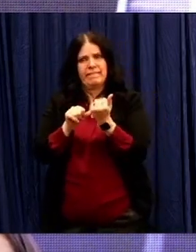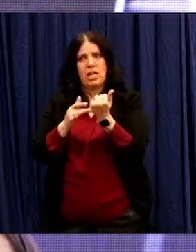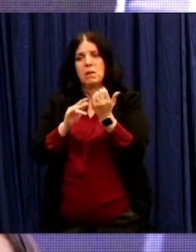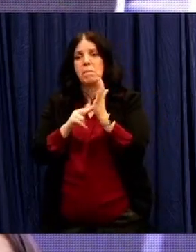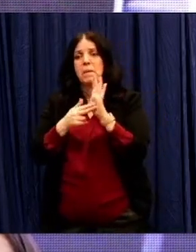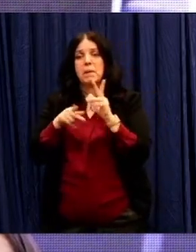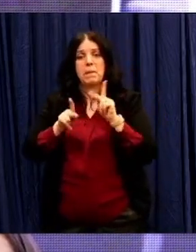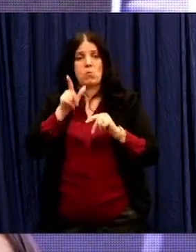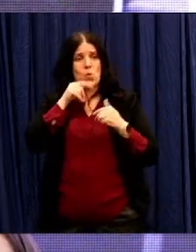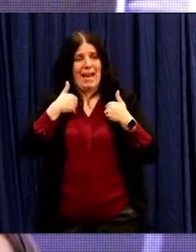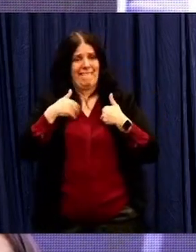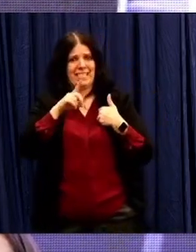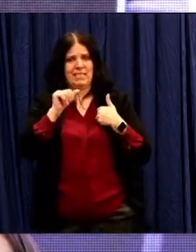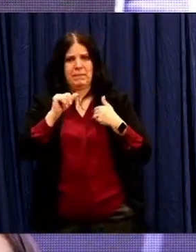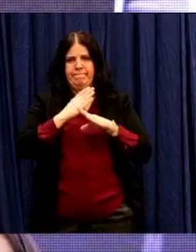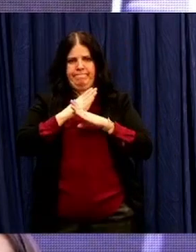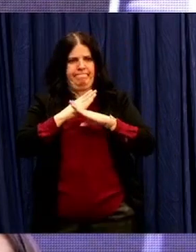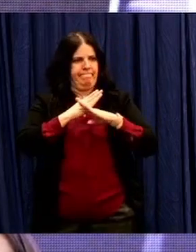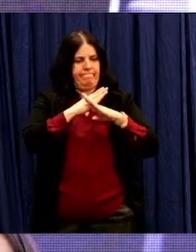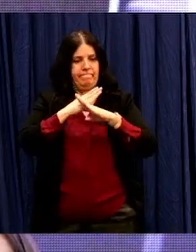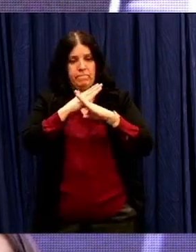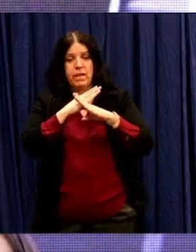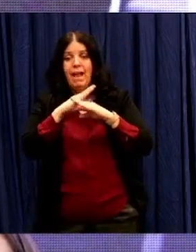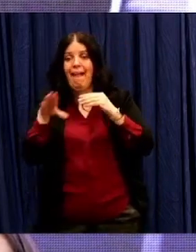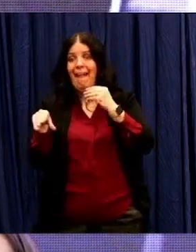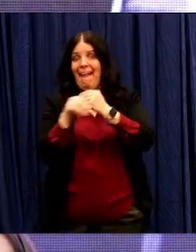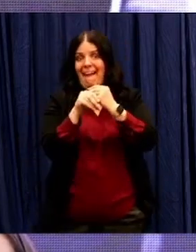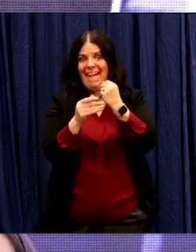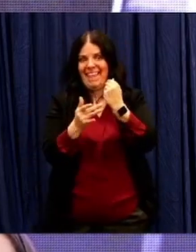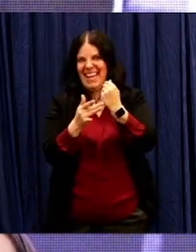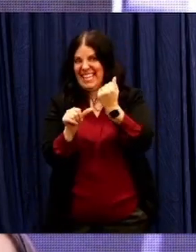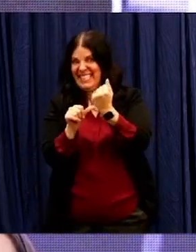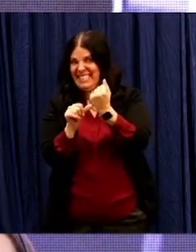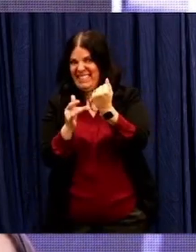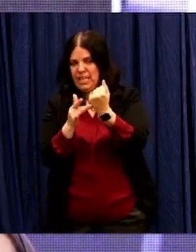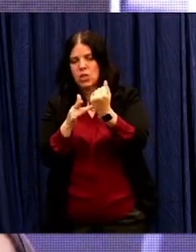people with disabilities. So with the